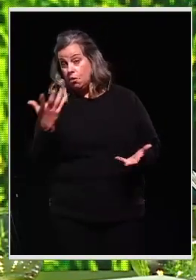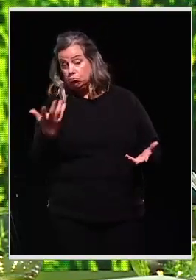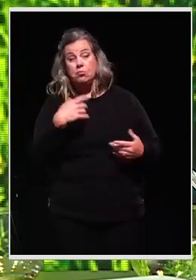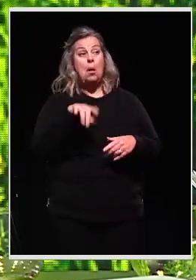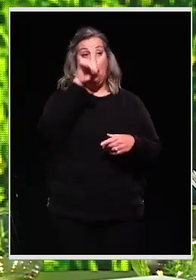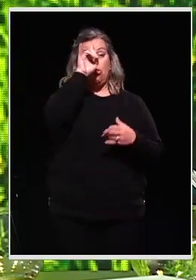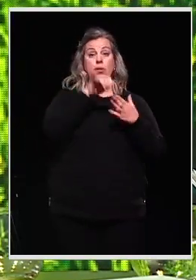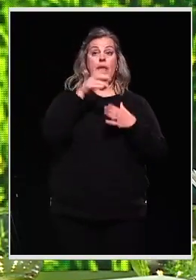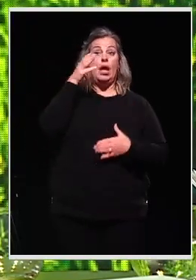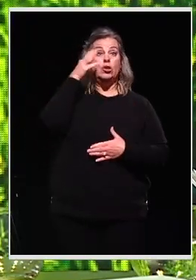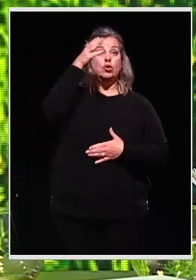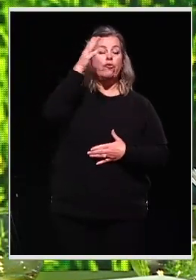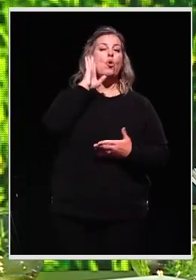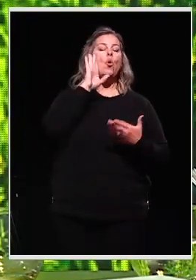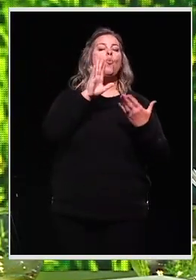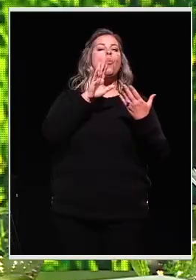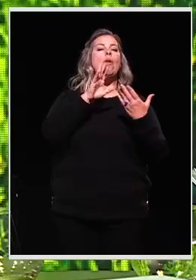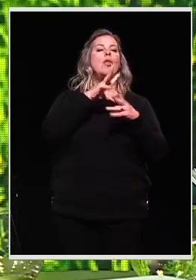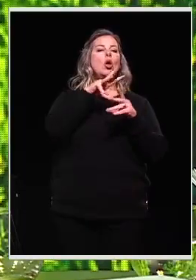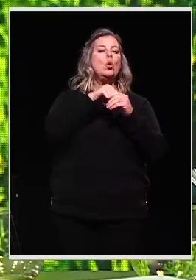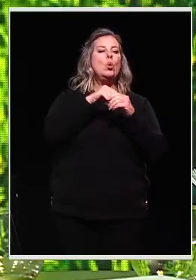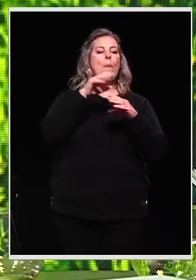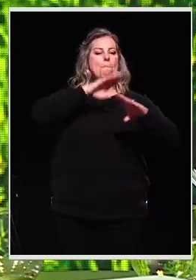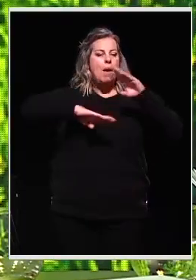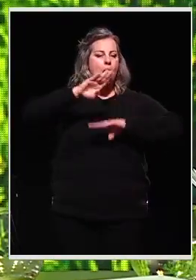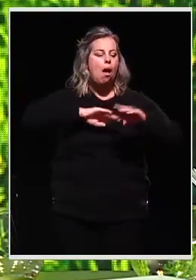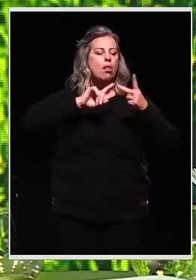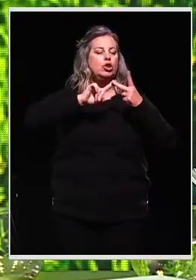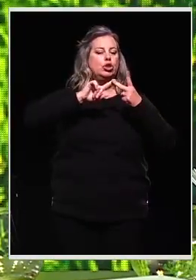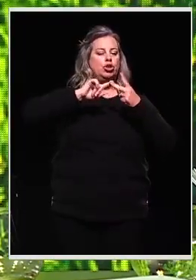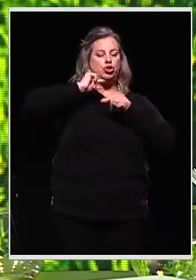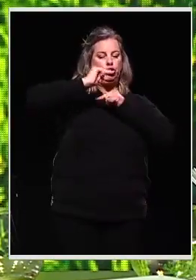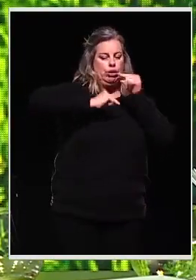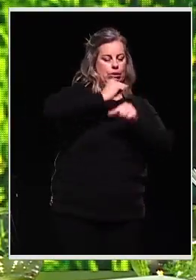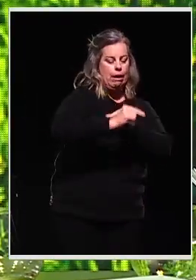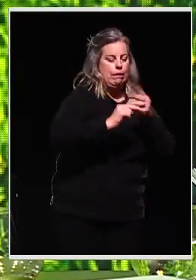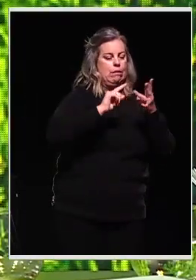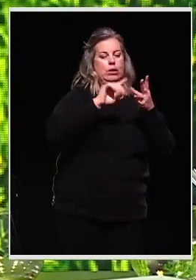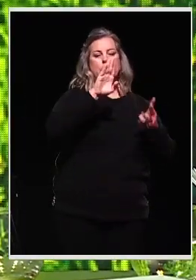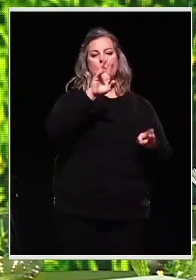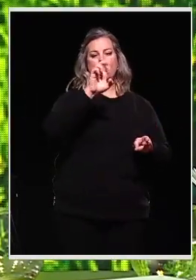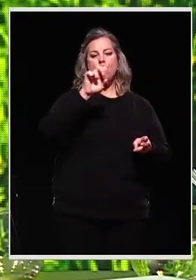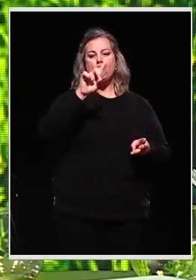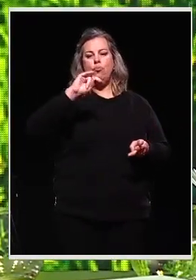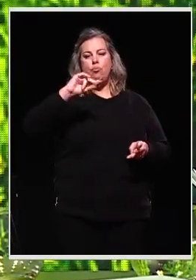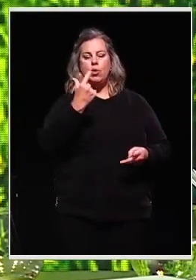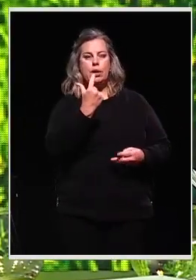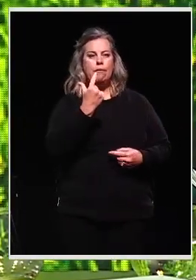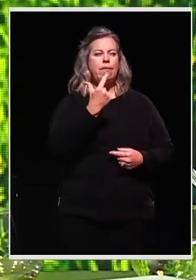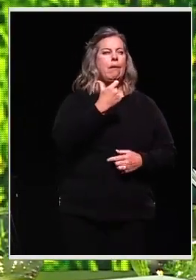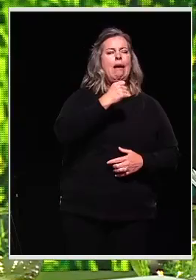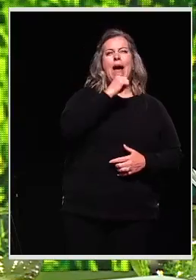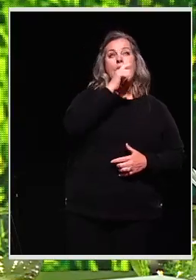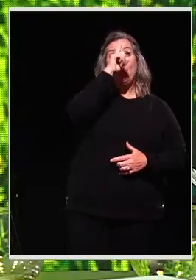That's going to involve synthetic biology and genetics and breeding. And I don't think we're going to see that